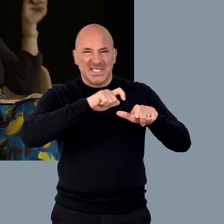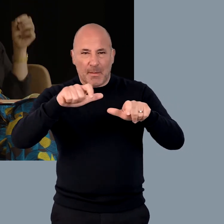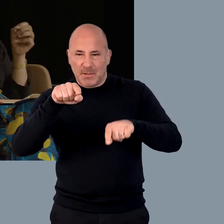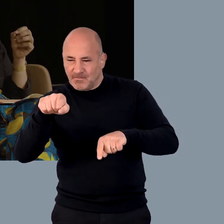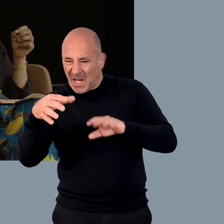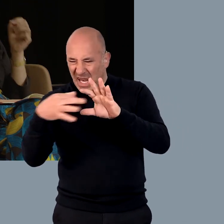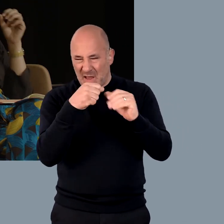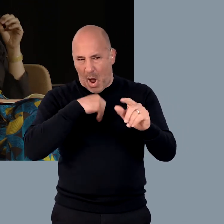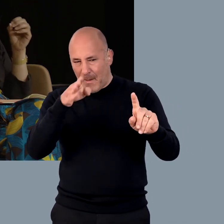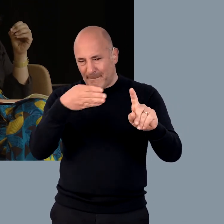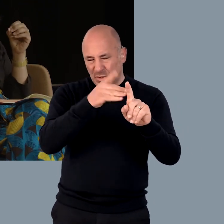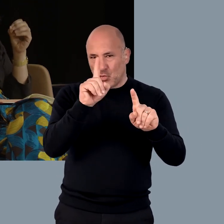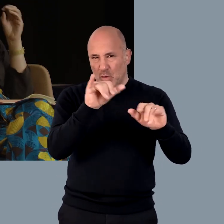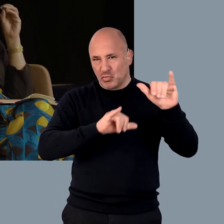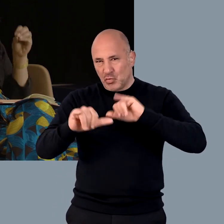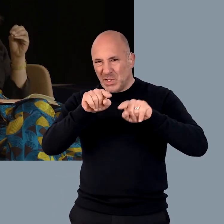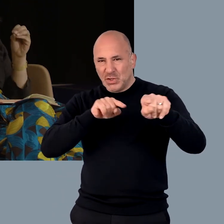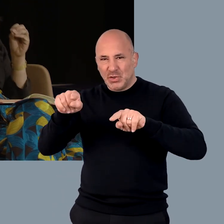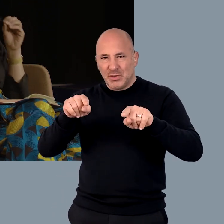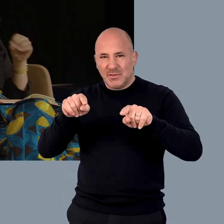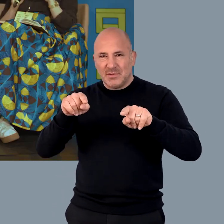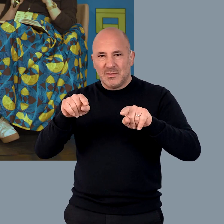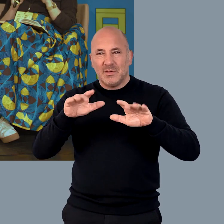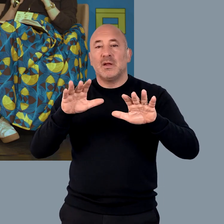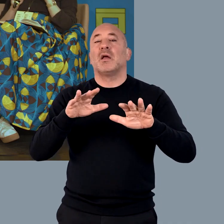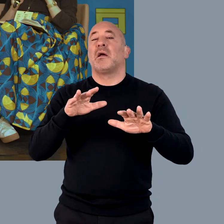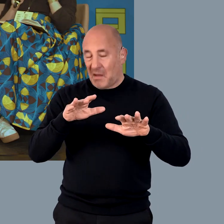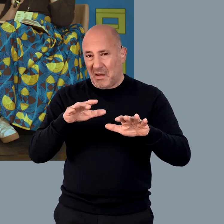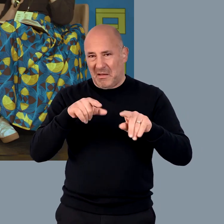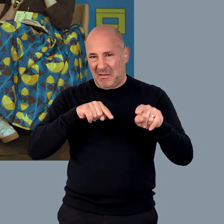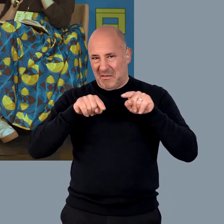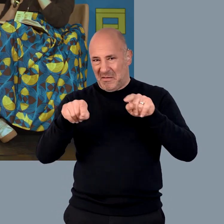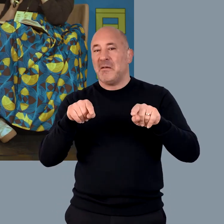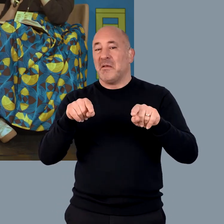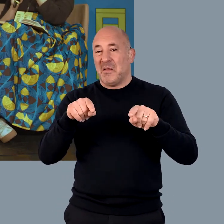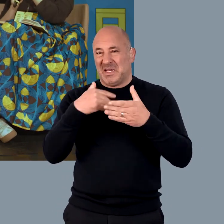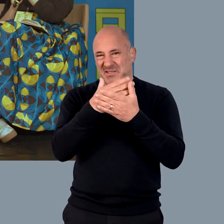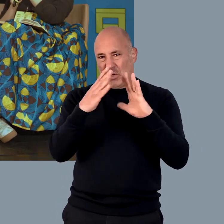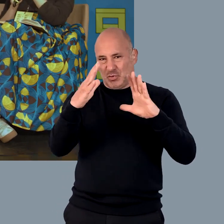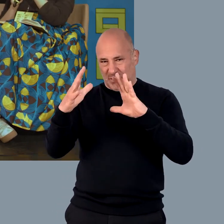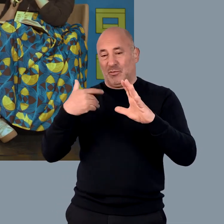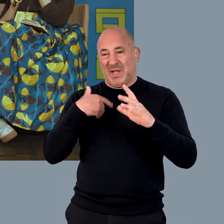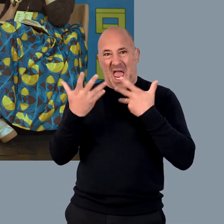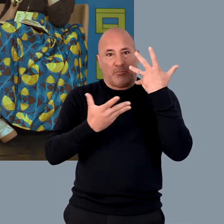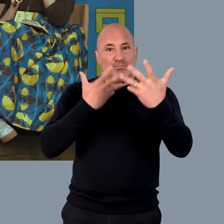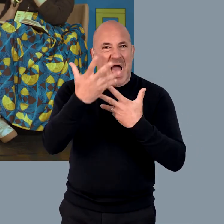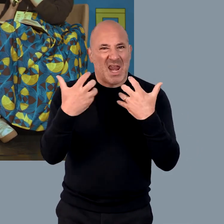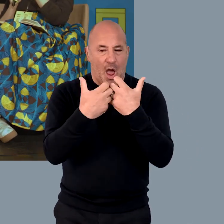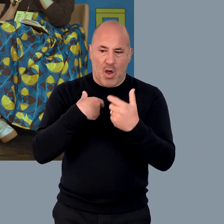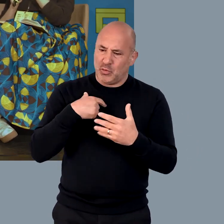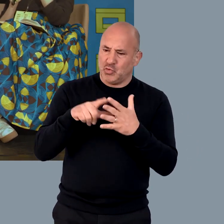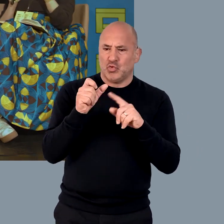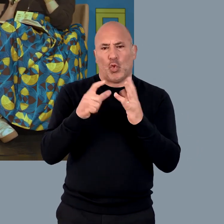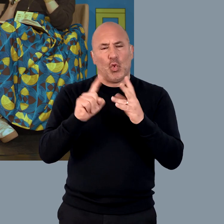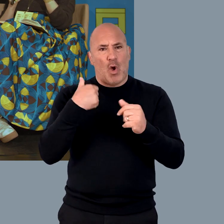what bit of sustainability particularly connects to our mission. And then it was just really clearly articulating the